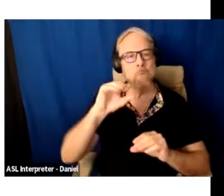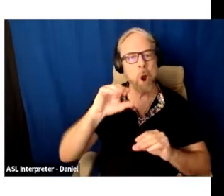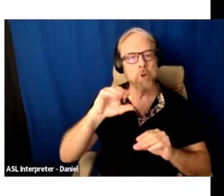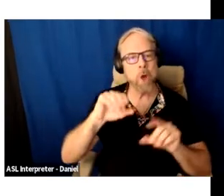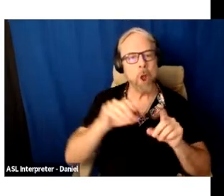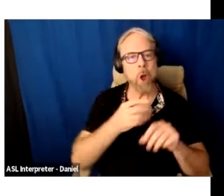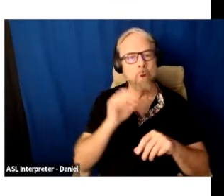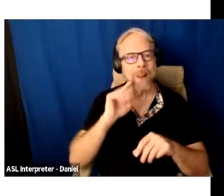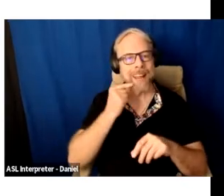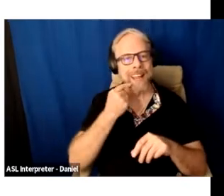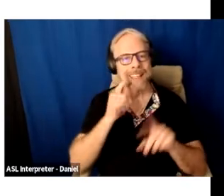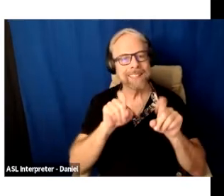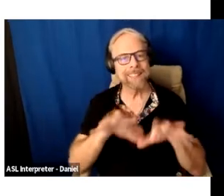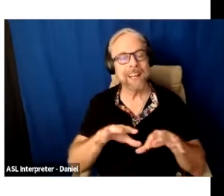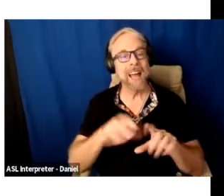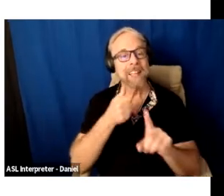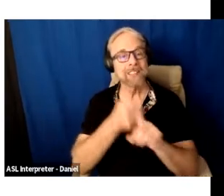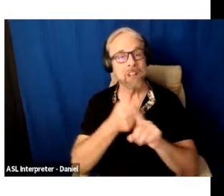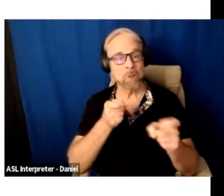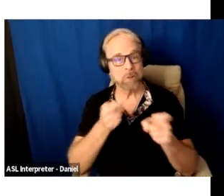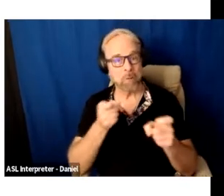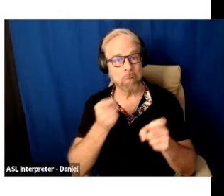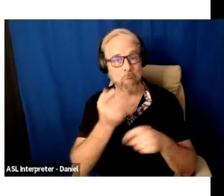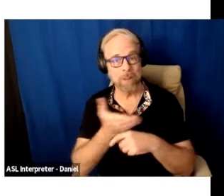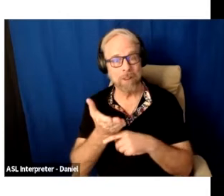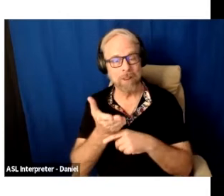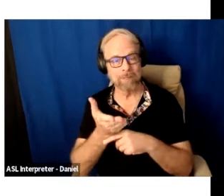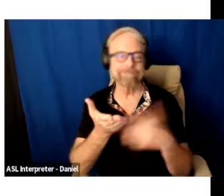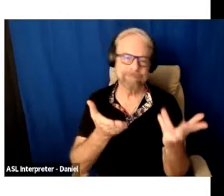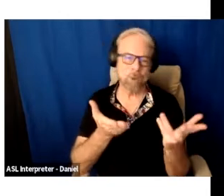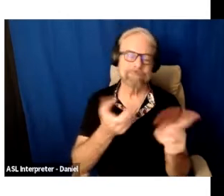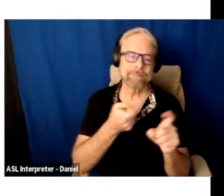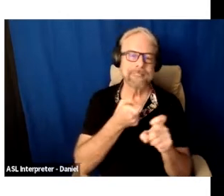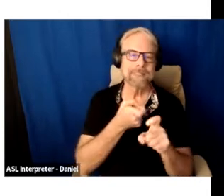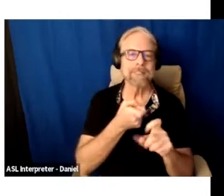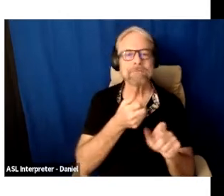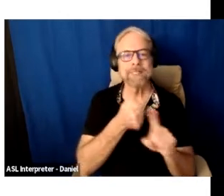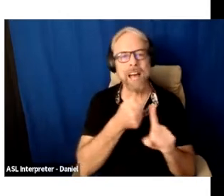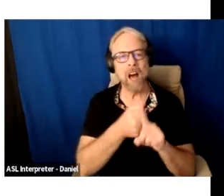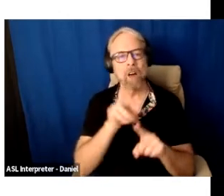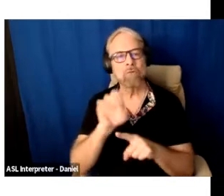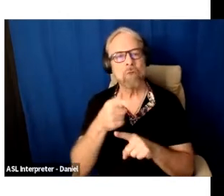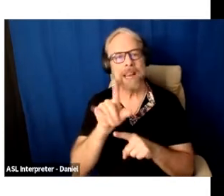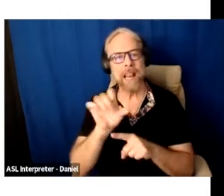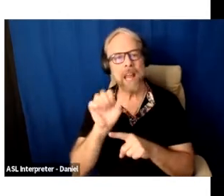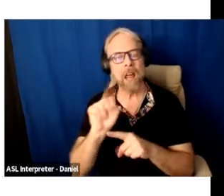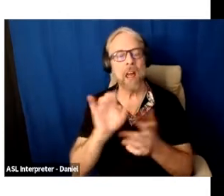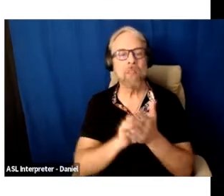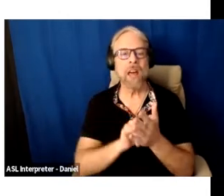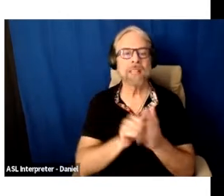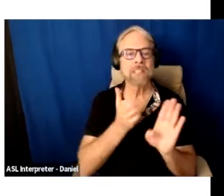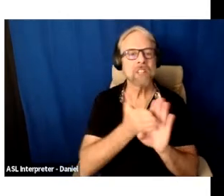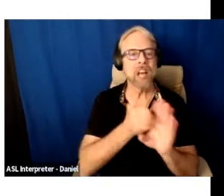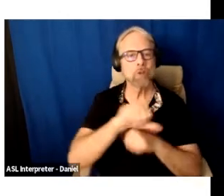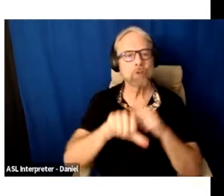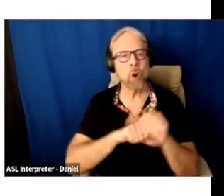because self-control is one of those things, or self-regulation is one of those psychosocial traits that